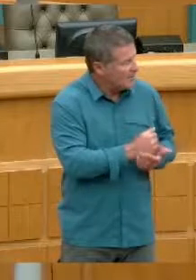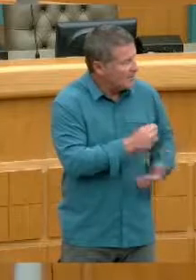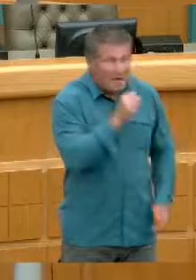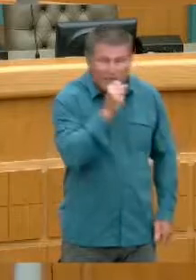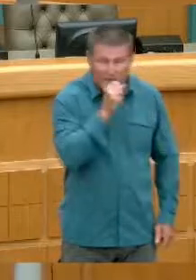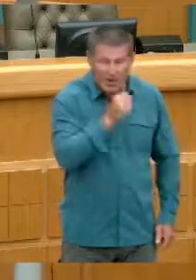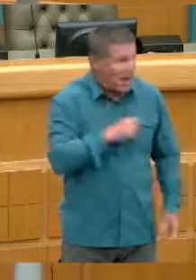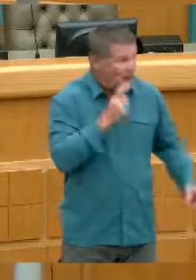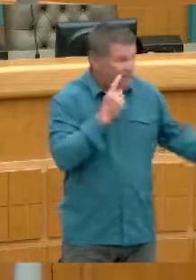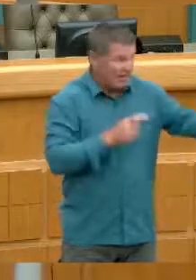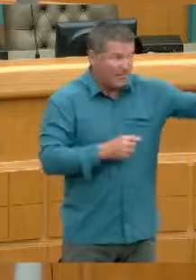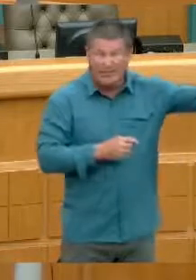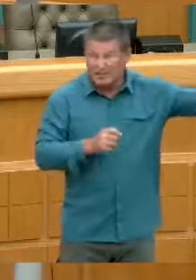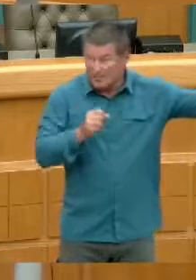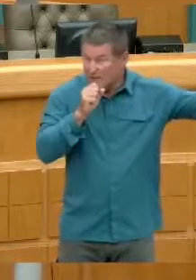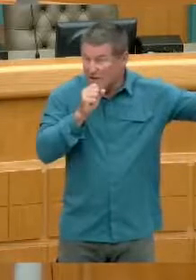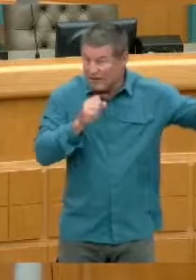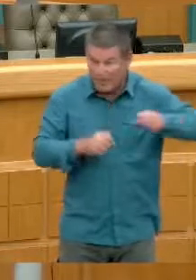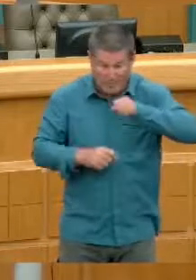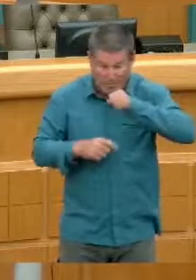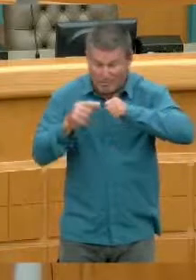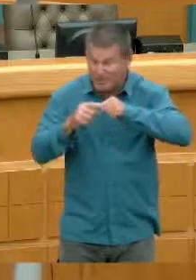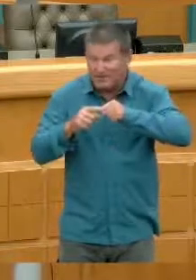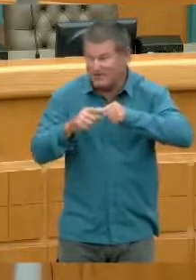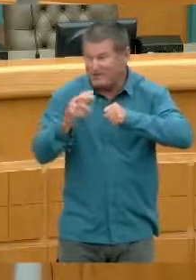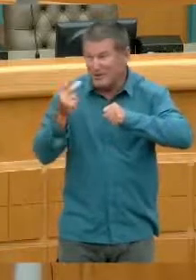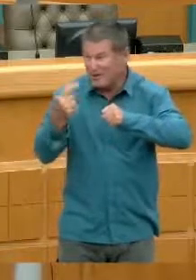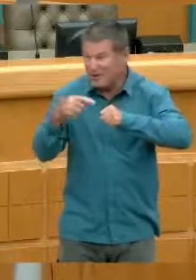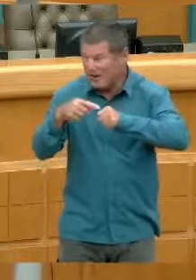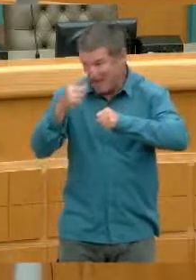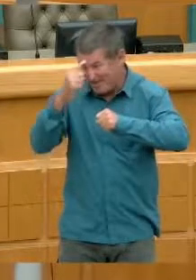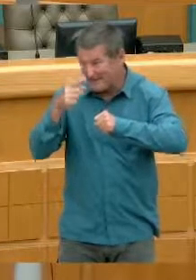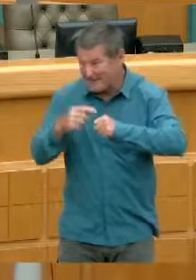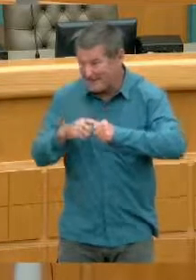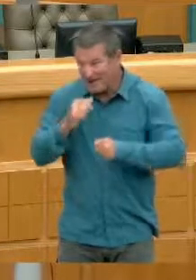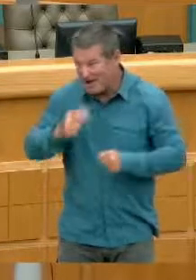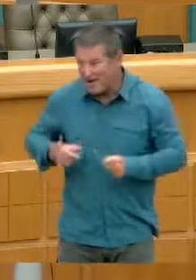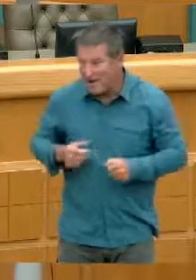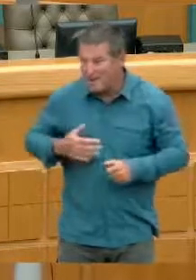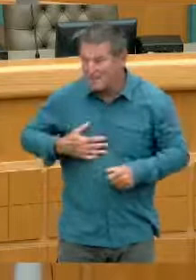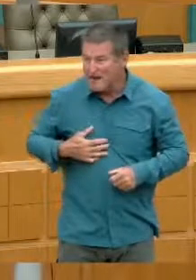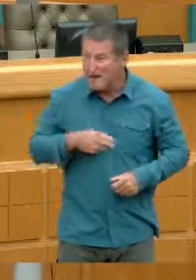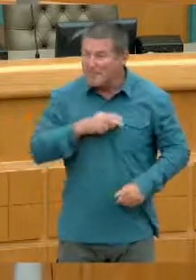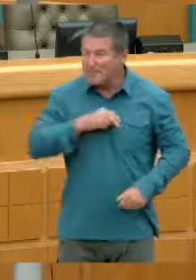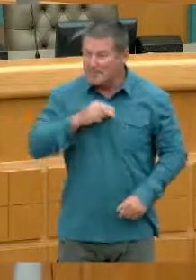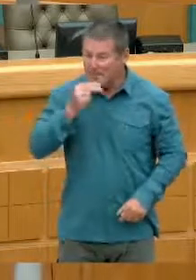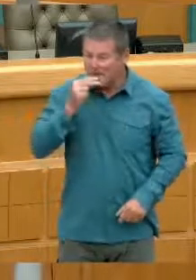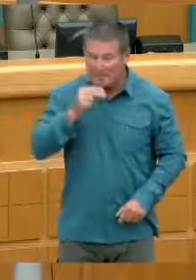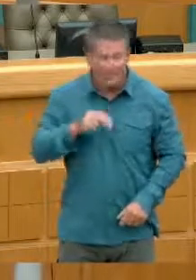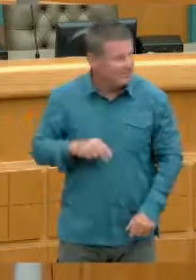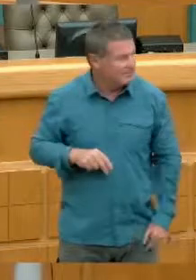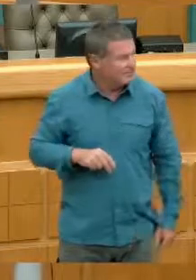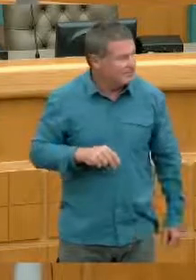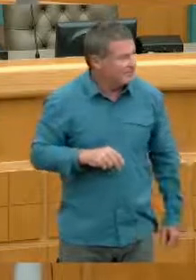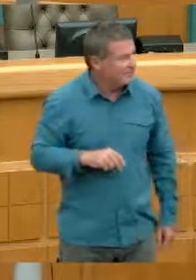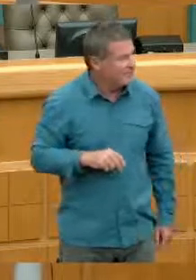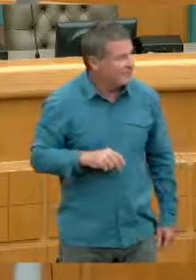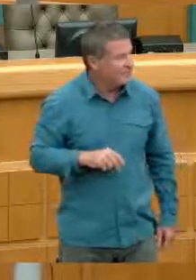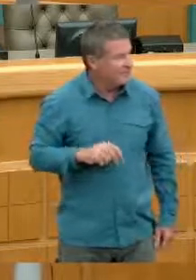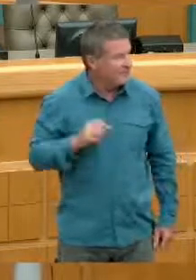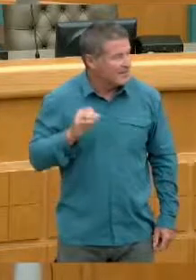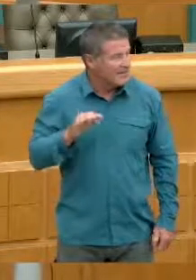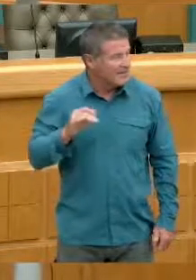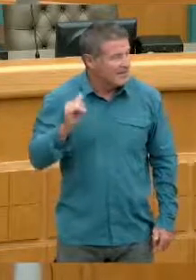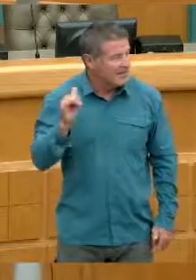I think this microphone is just amped up today. I noticed when Annette was talking. And so if this catches